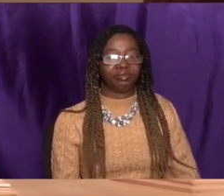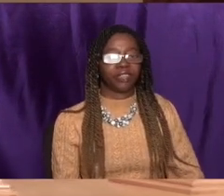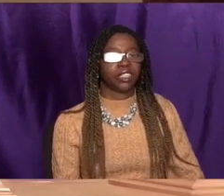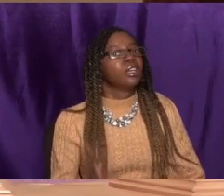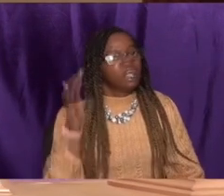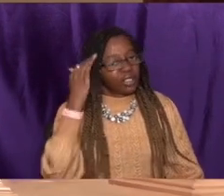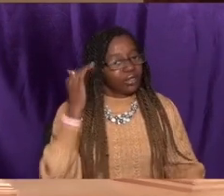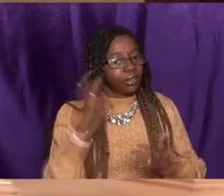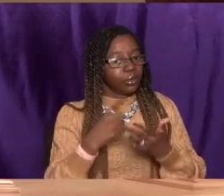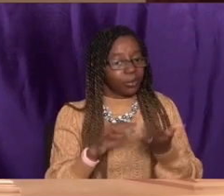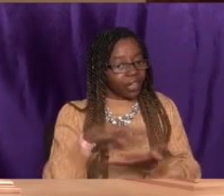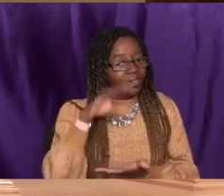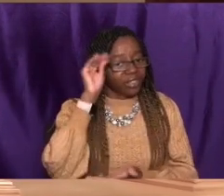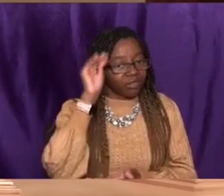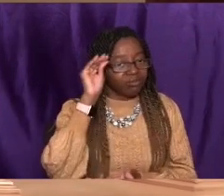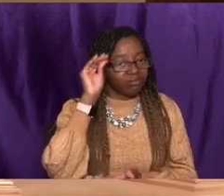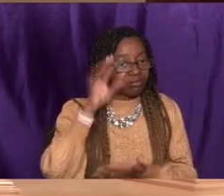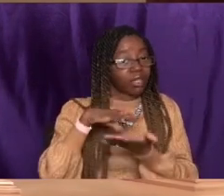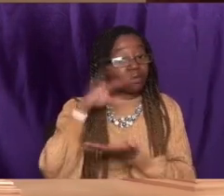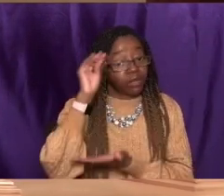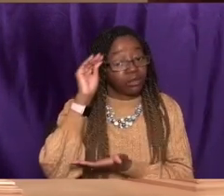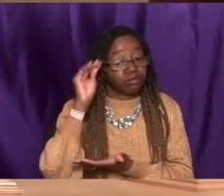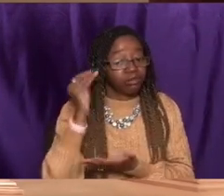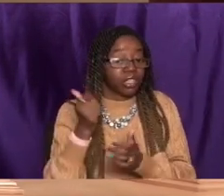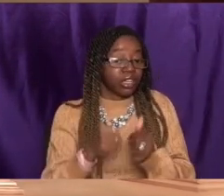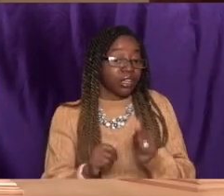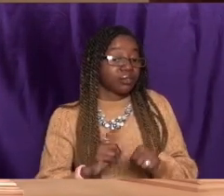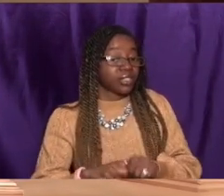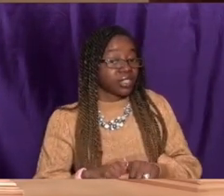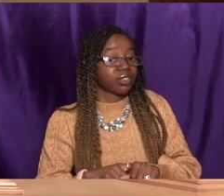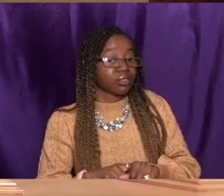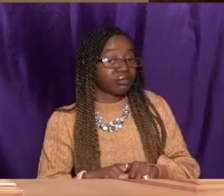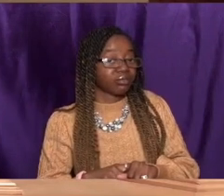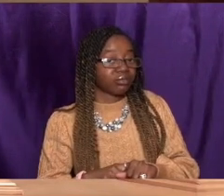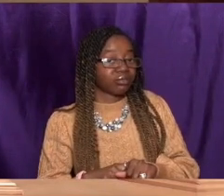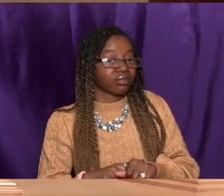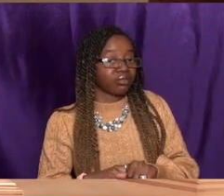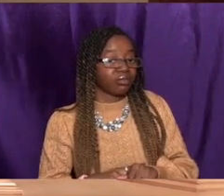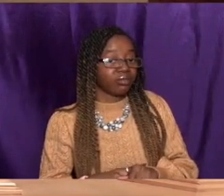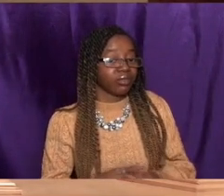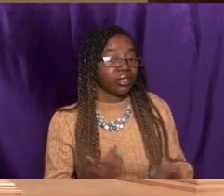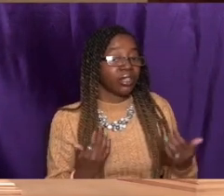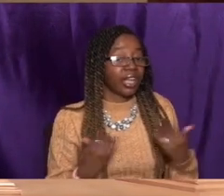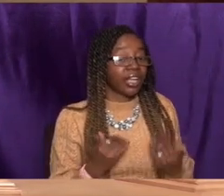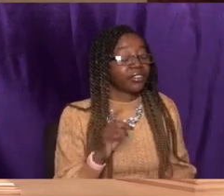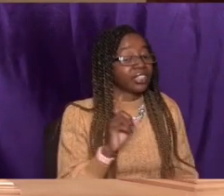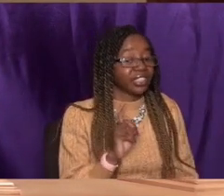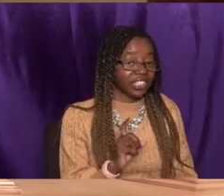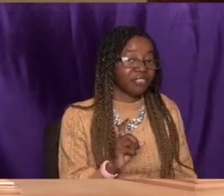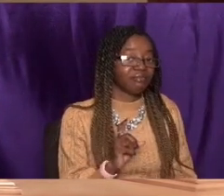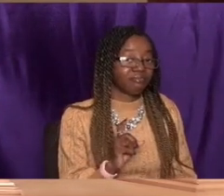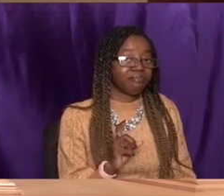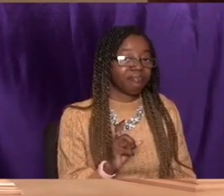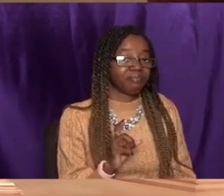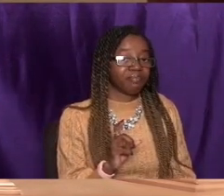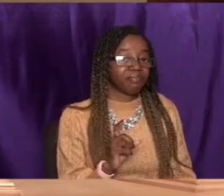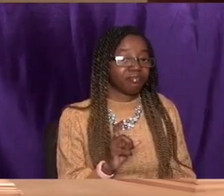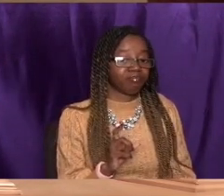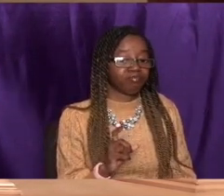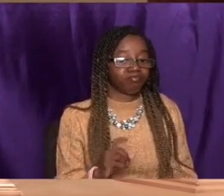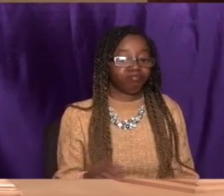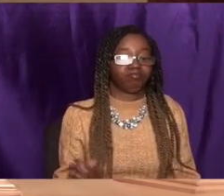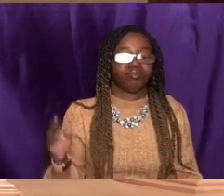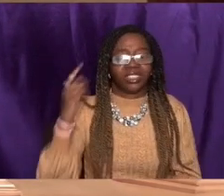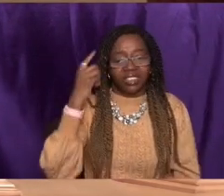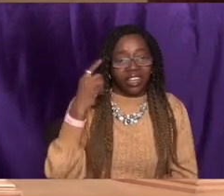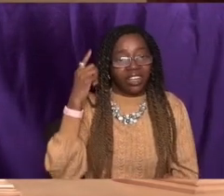You know what I've learned? I've learned that every time I got a need, I look back over my